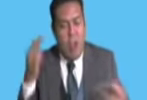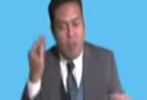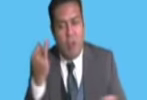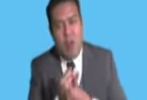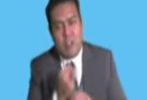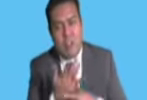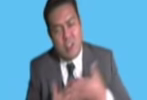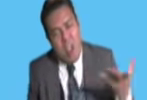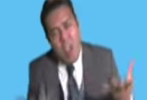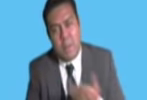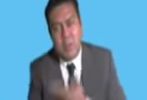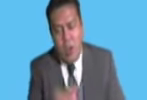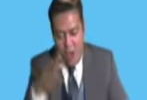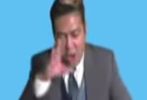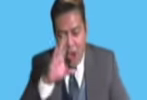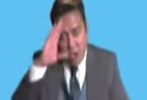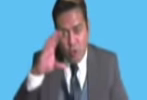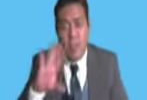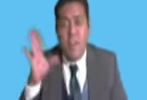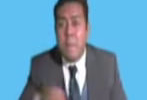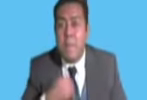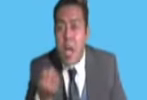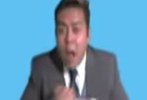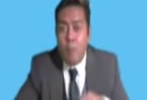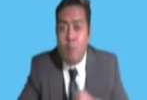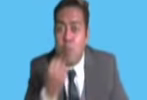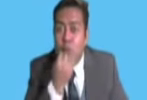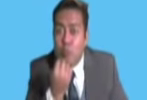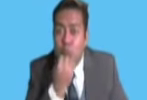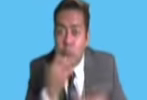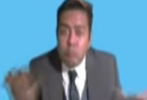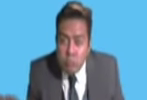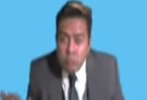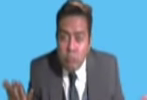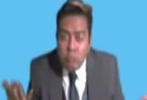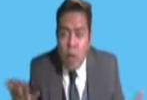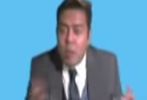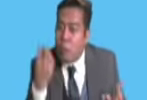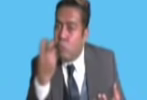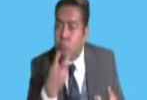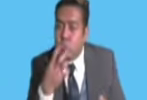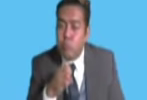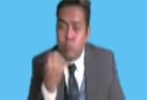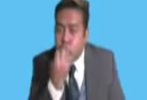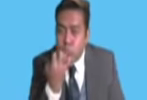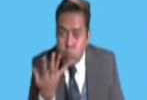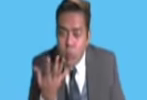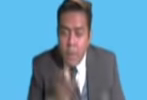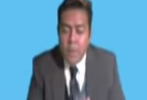country. They have become mute to the abuse of positions they hold in trust for the